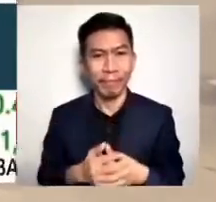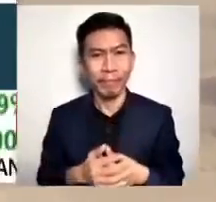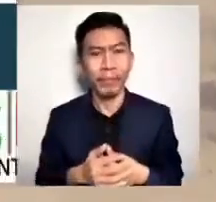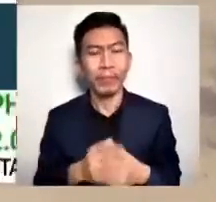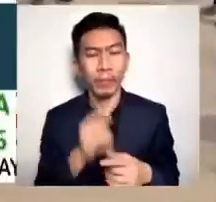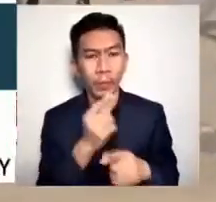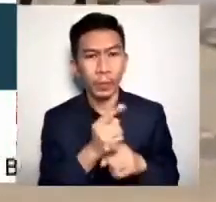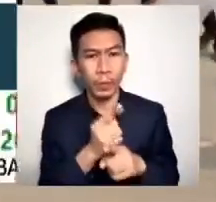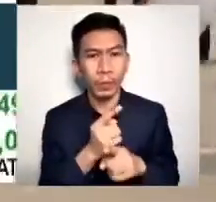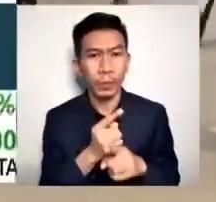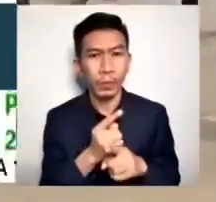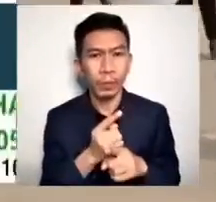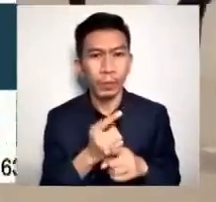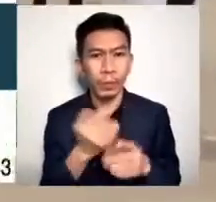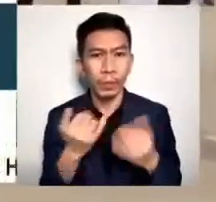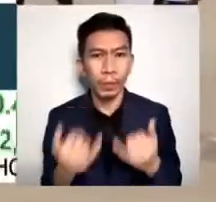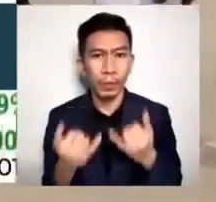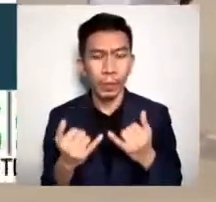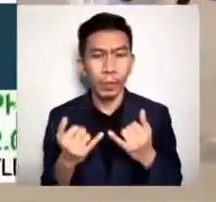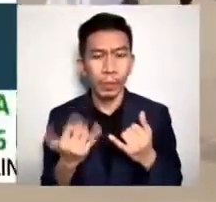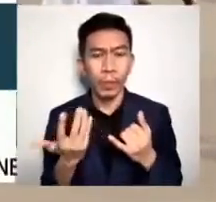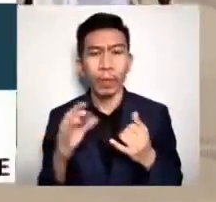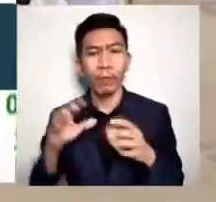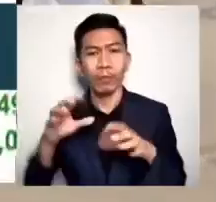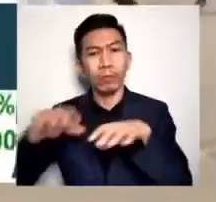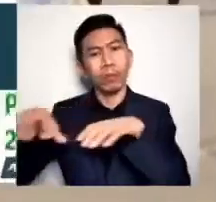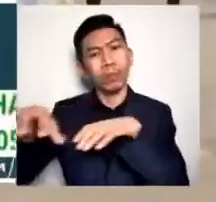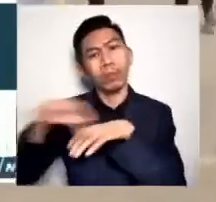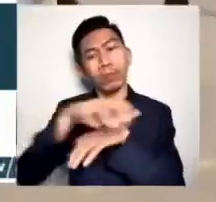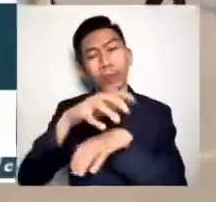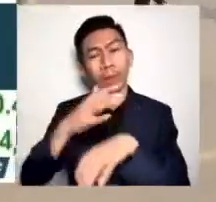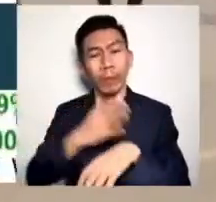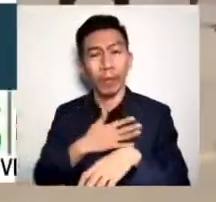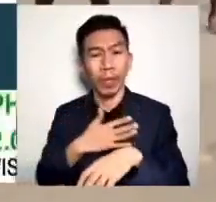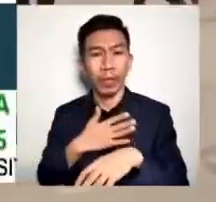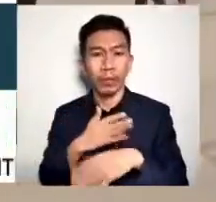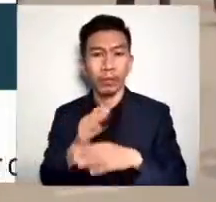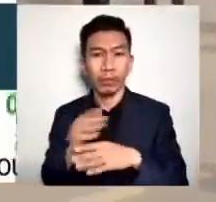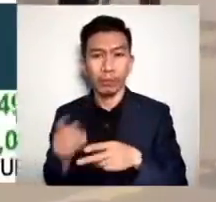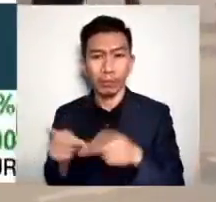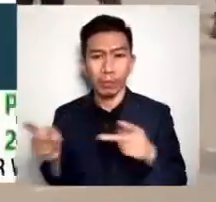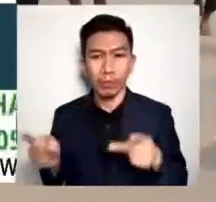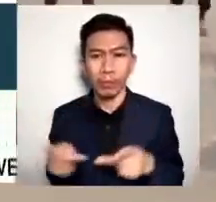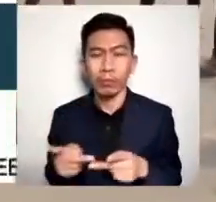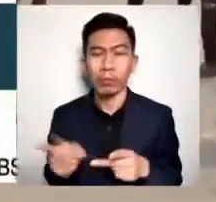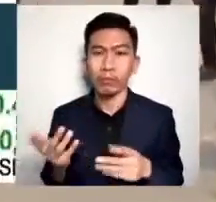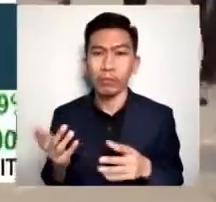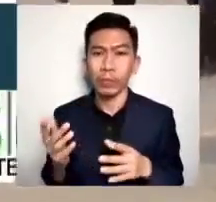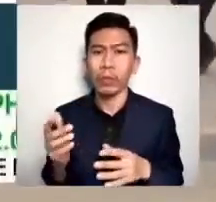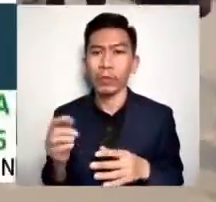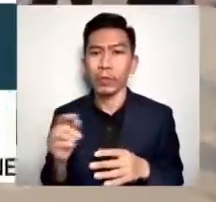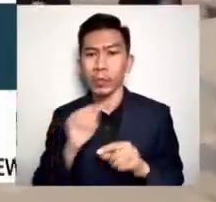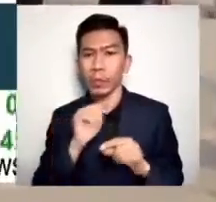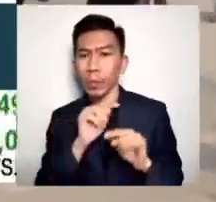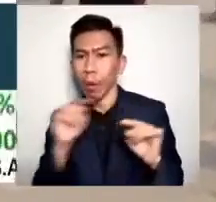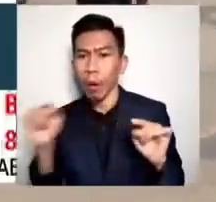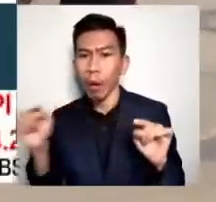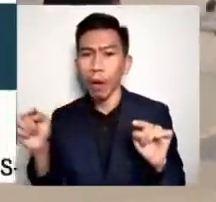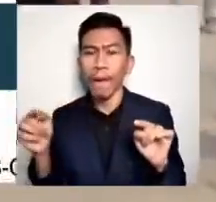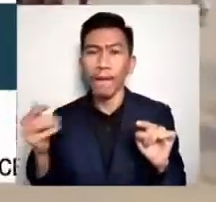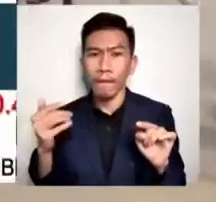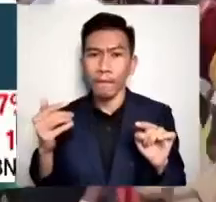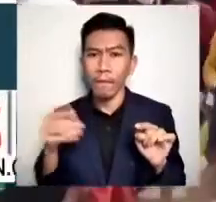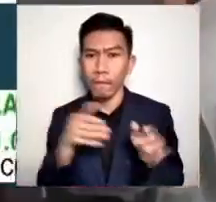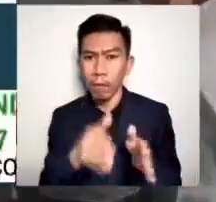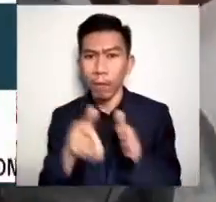Right. So, you know, now in almost every neighborhood in where I live, the military and police are at every corner of the street. So we really have to